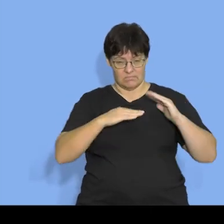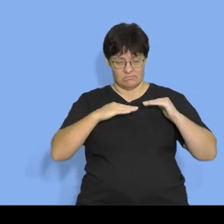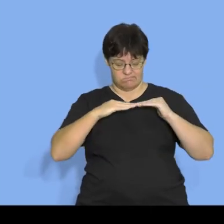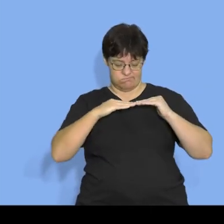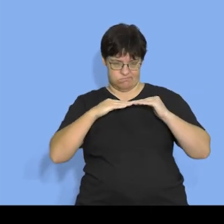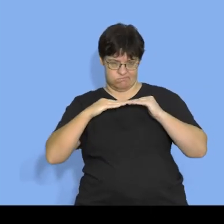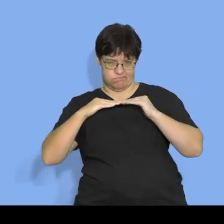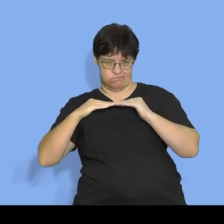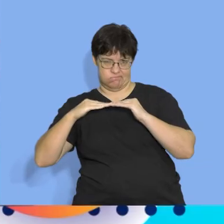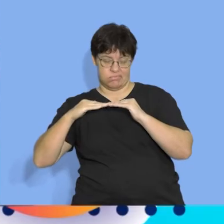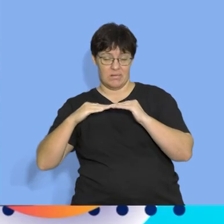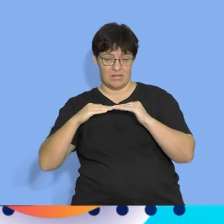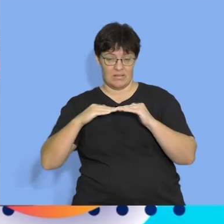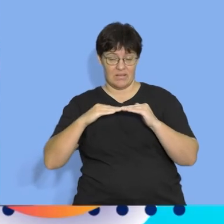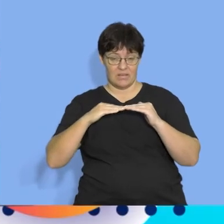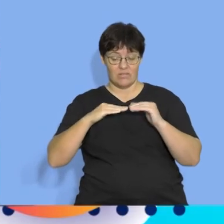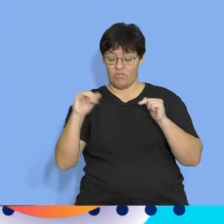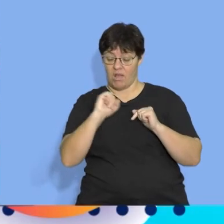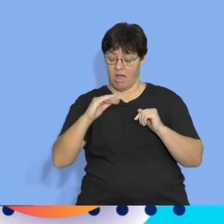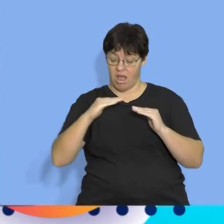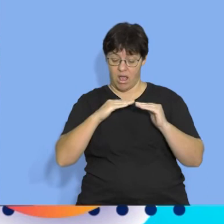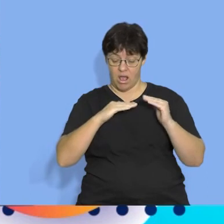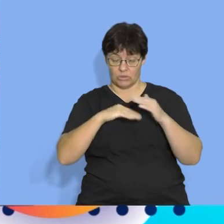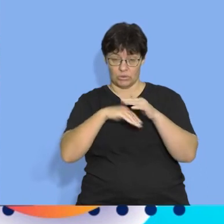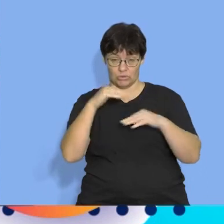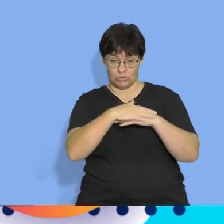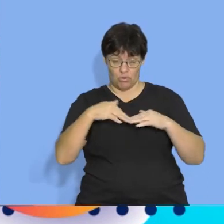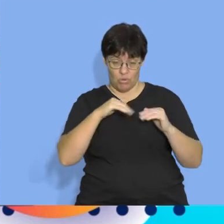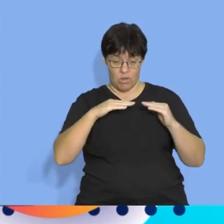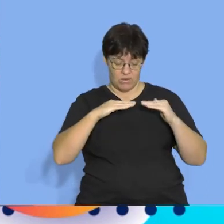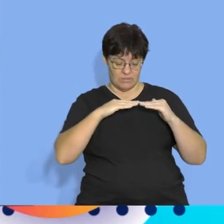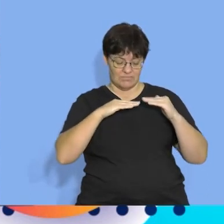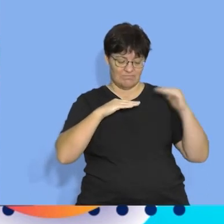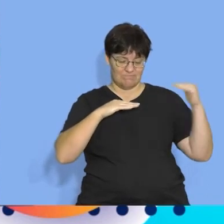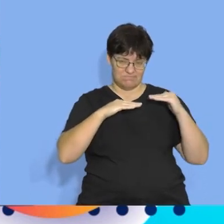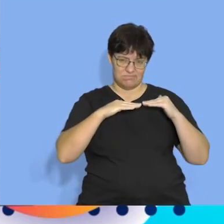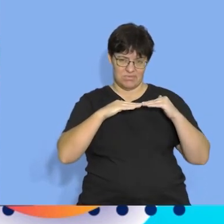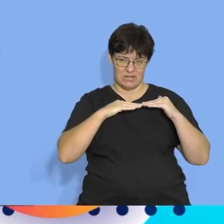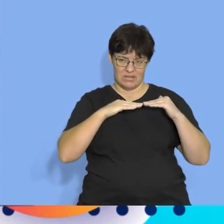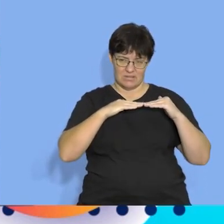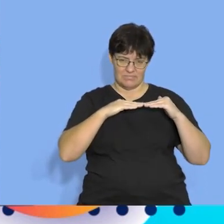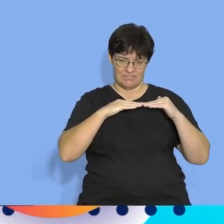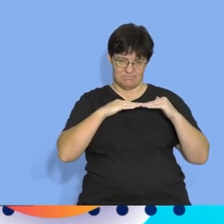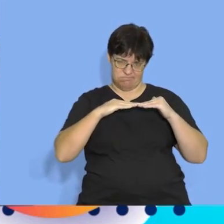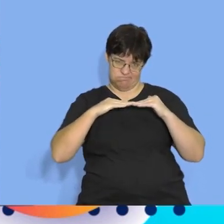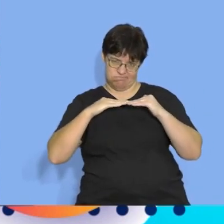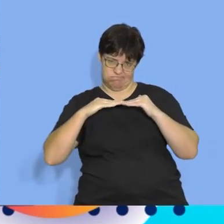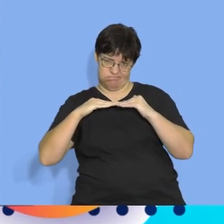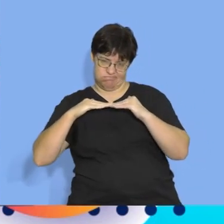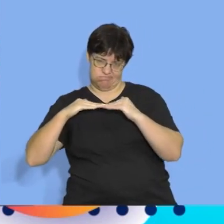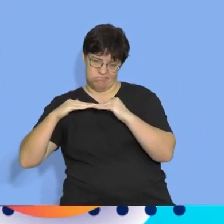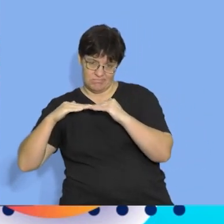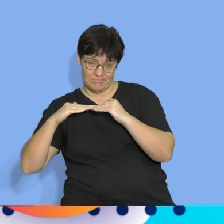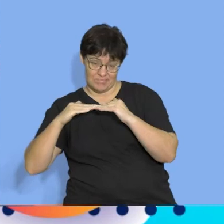opposite directions. So for the car to slow down, acceleration must be in the opposite